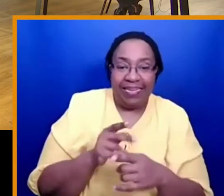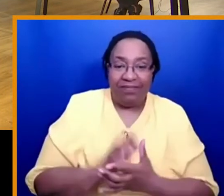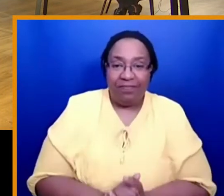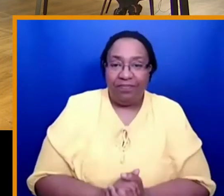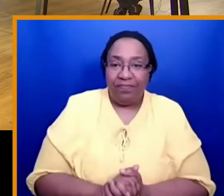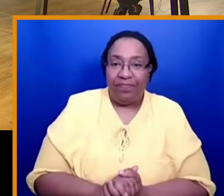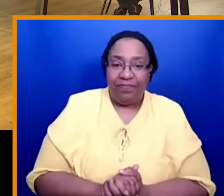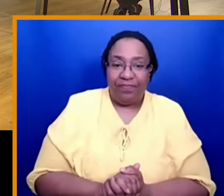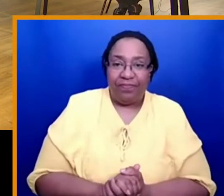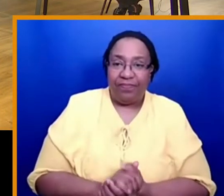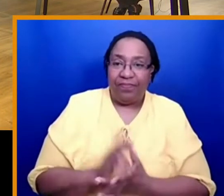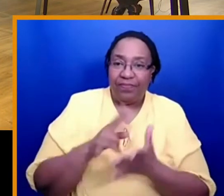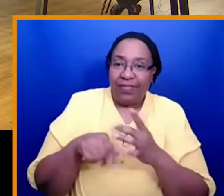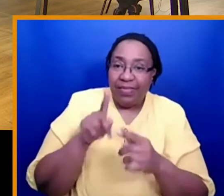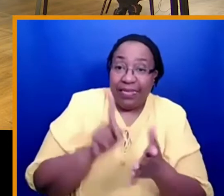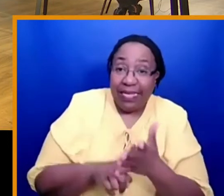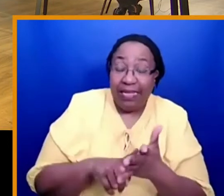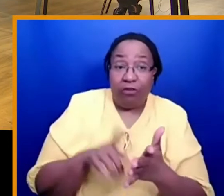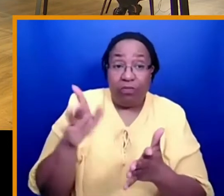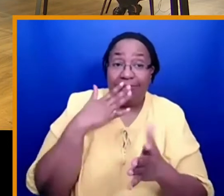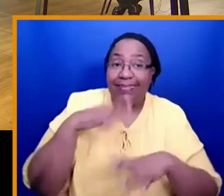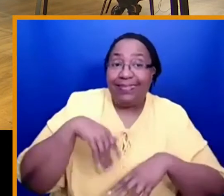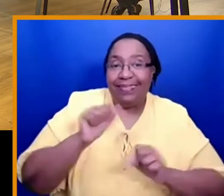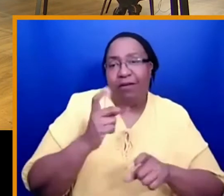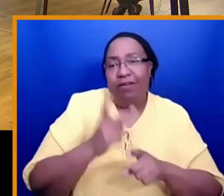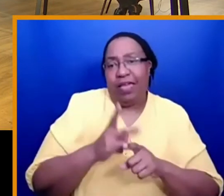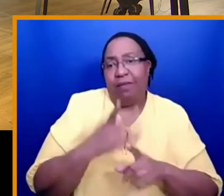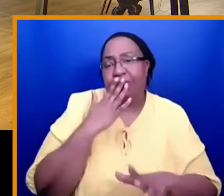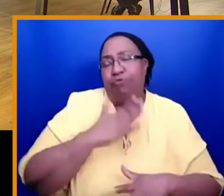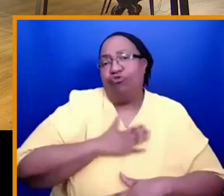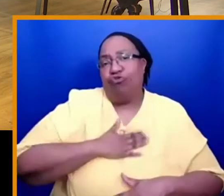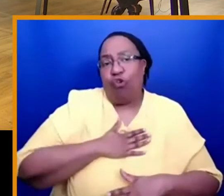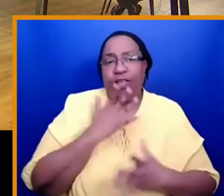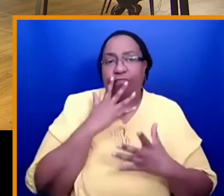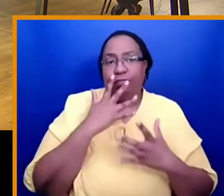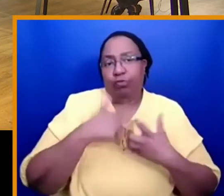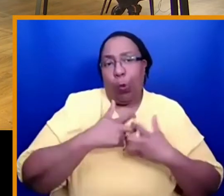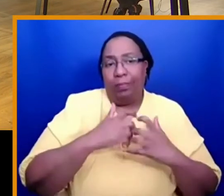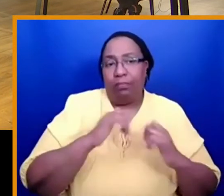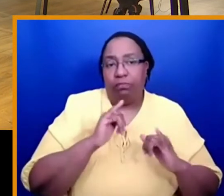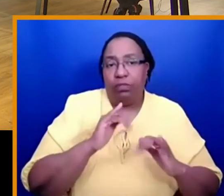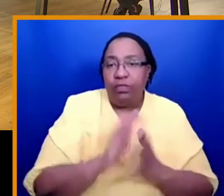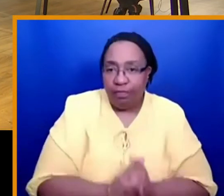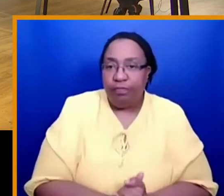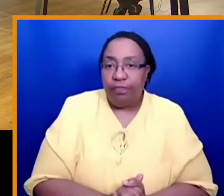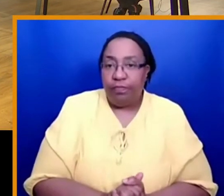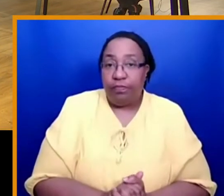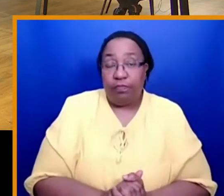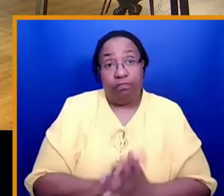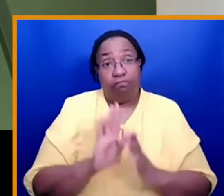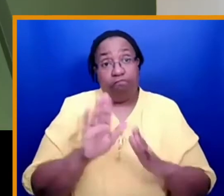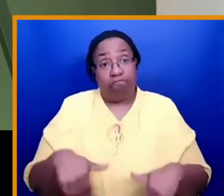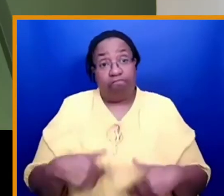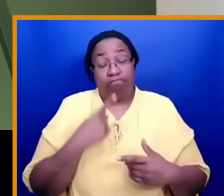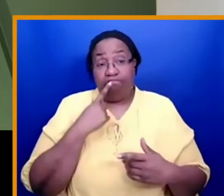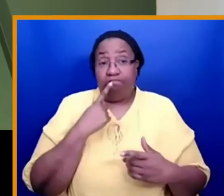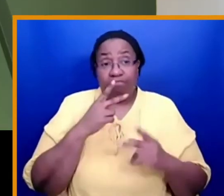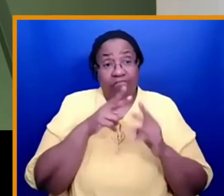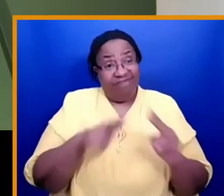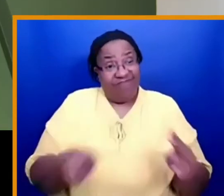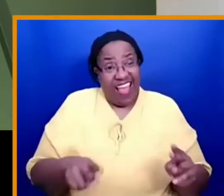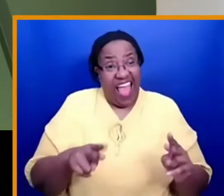if you'd like to take us from the top again, many apologies from headquarters for that. Okay. Household energy bills were set to go up